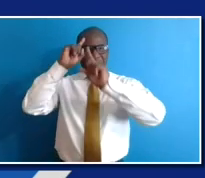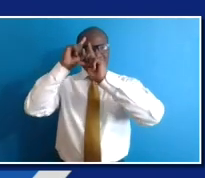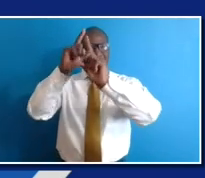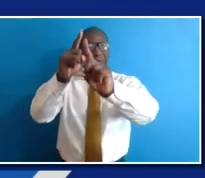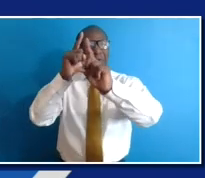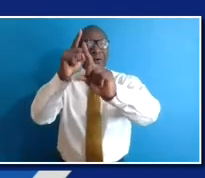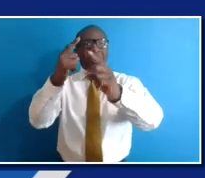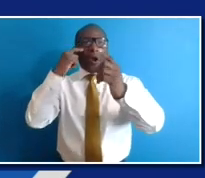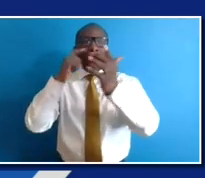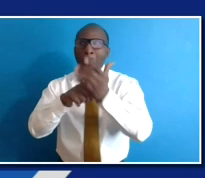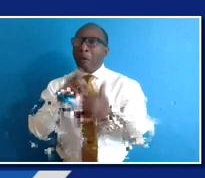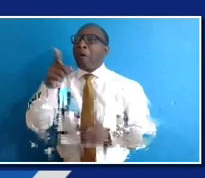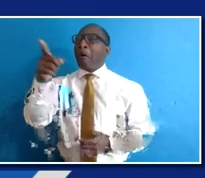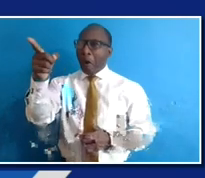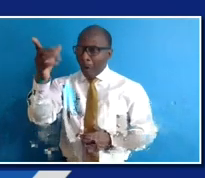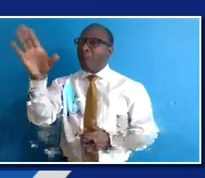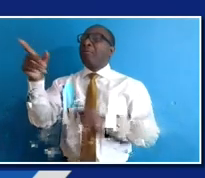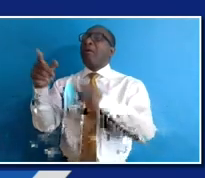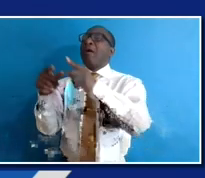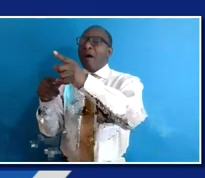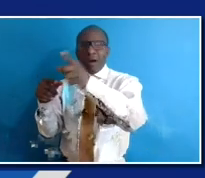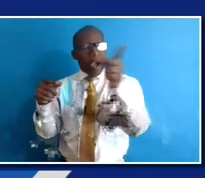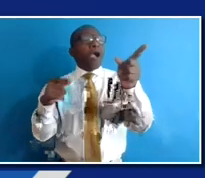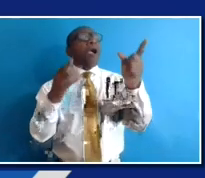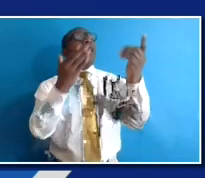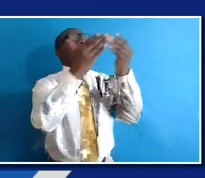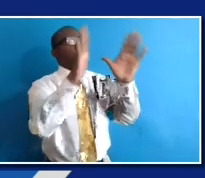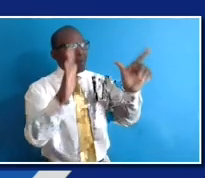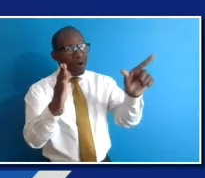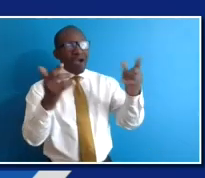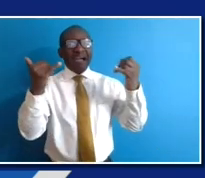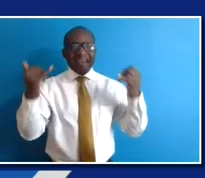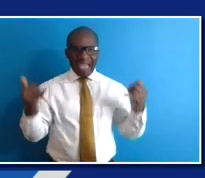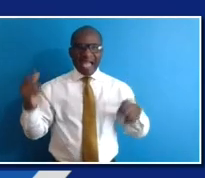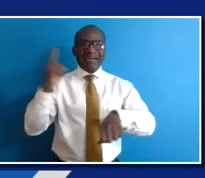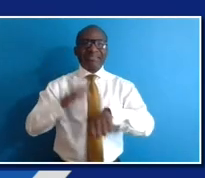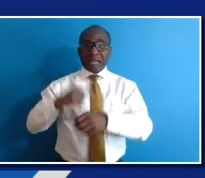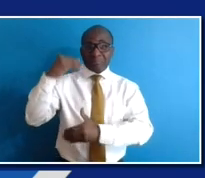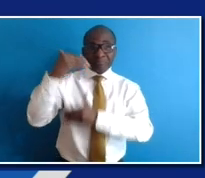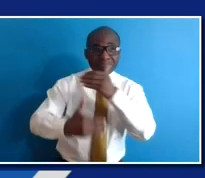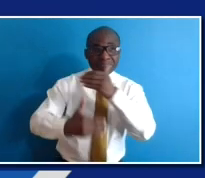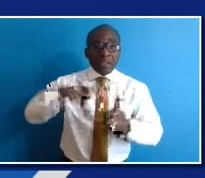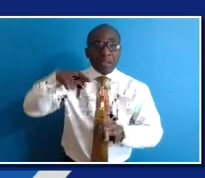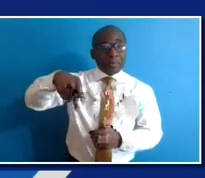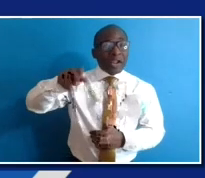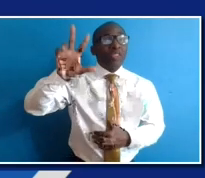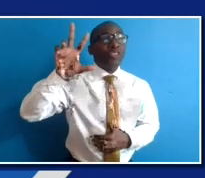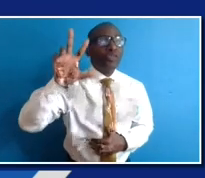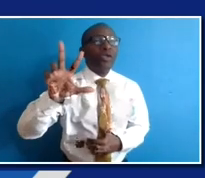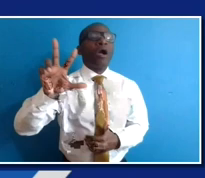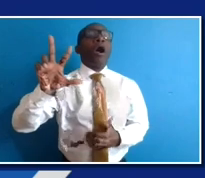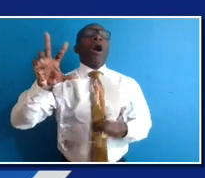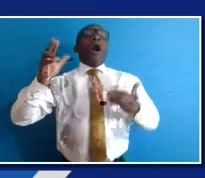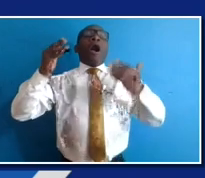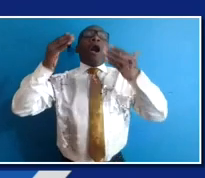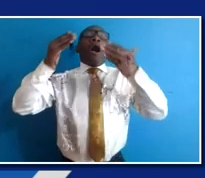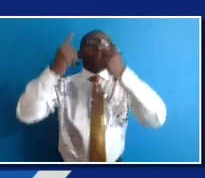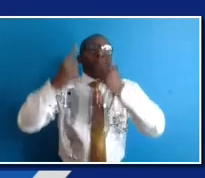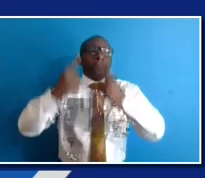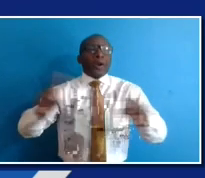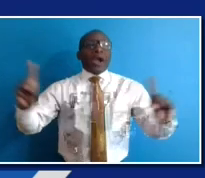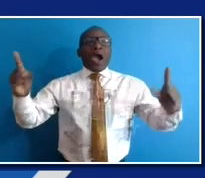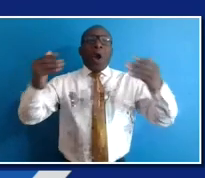mentioned, going into phase three and then eventually phase four, I hope that the people that have really started to work